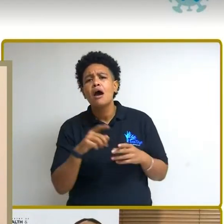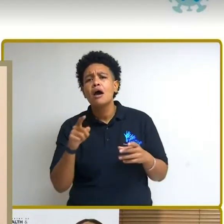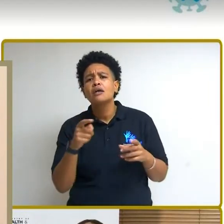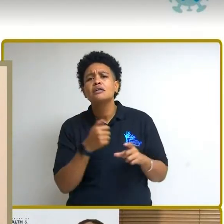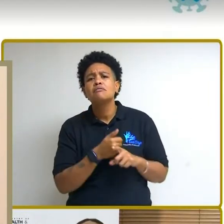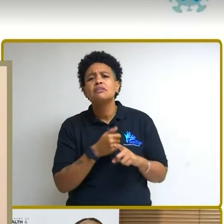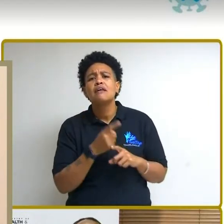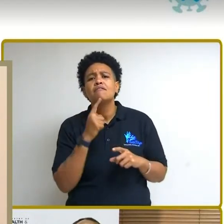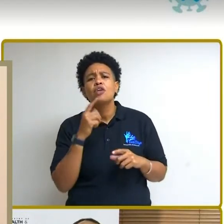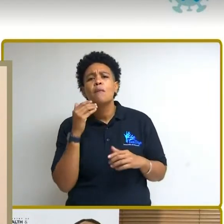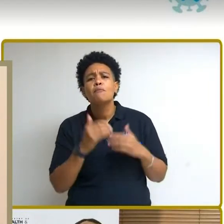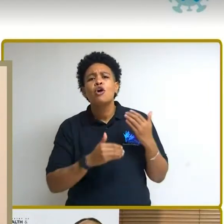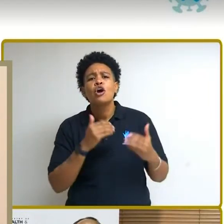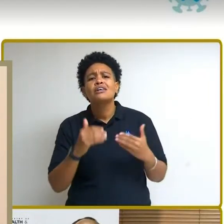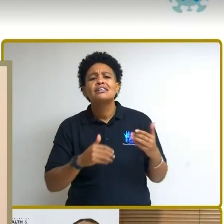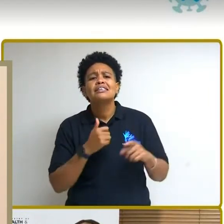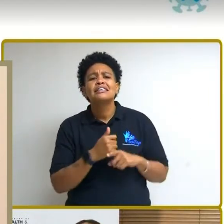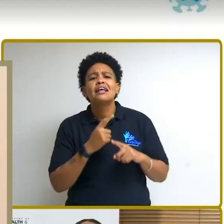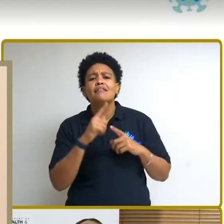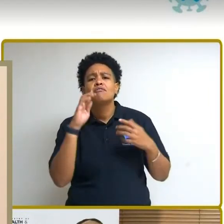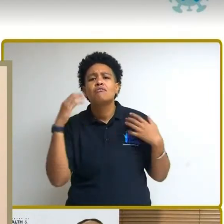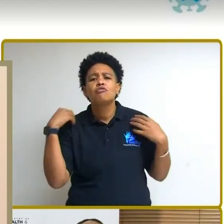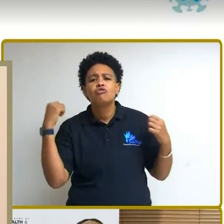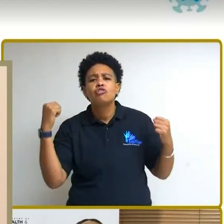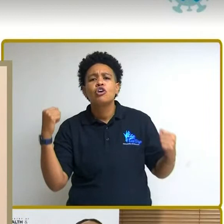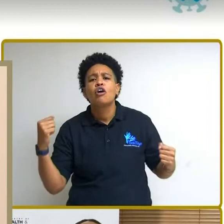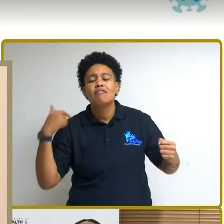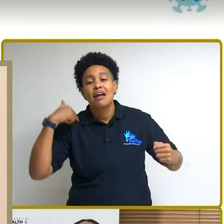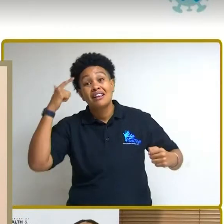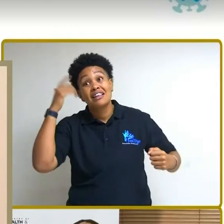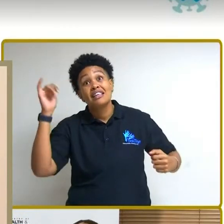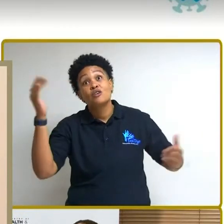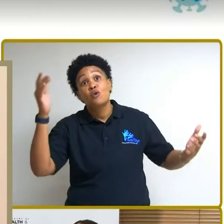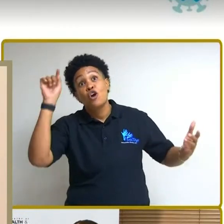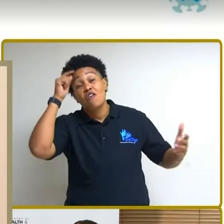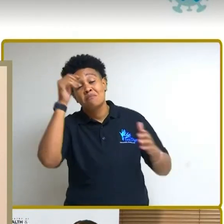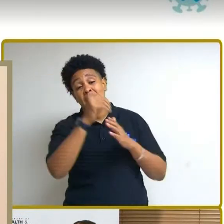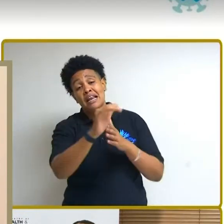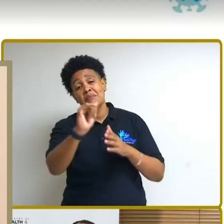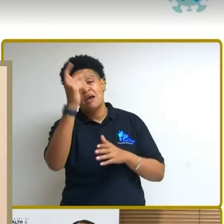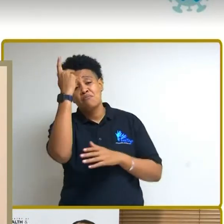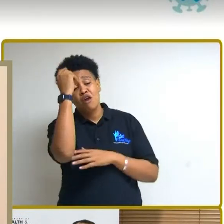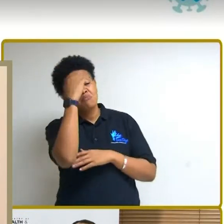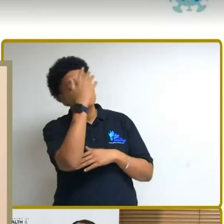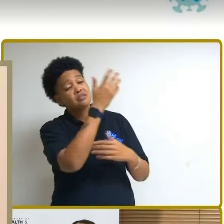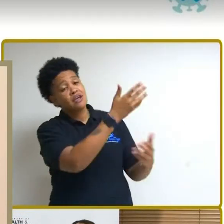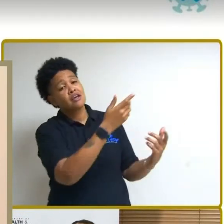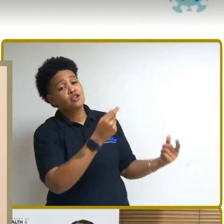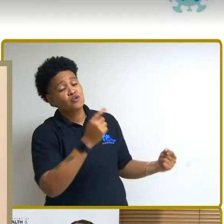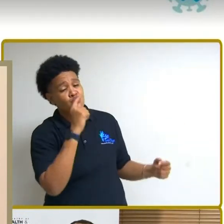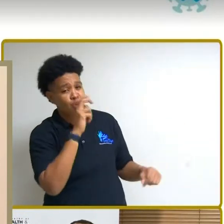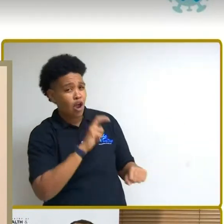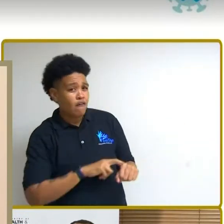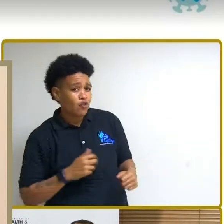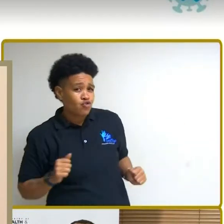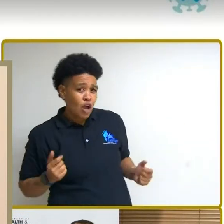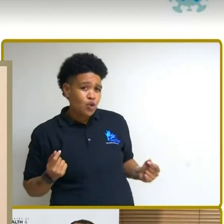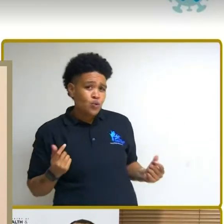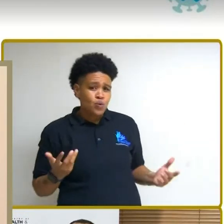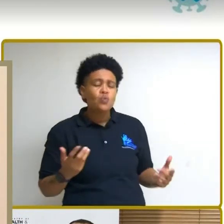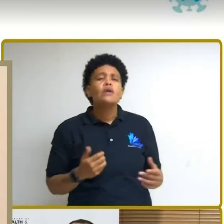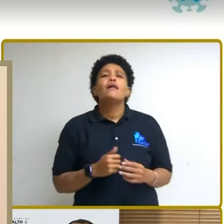the process of recovery. And I think that's what the government, led by the Prime Minister, of course, is attempting to do.